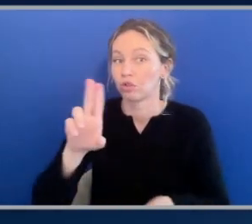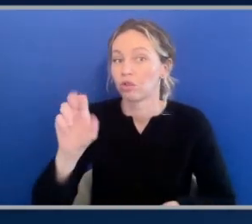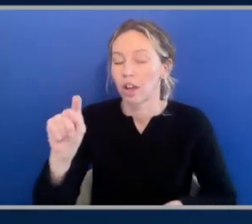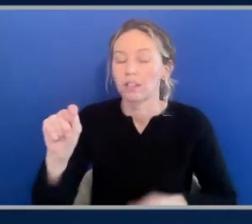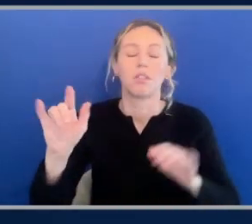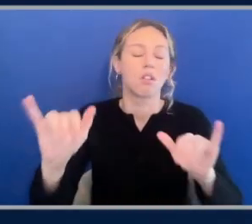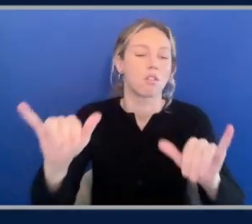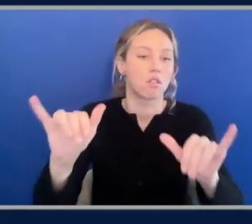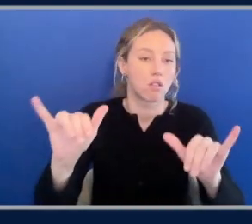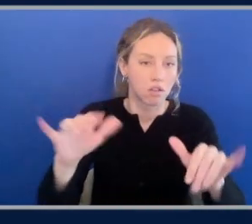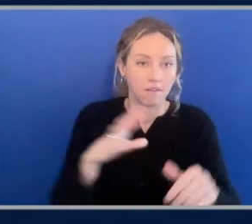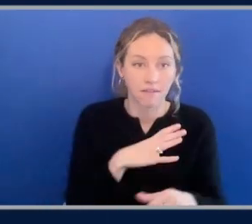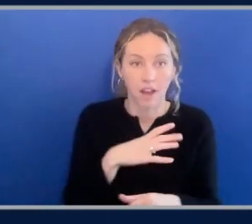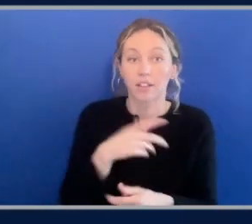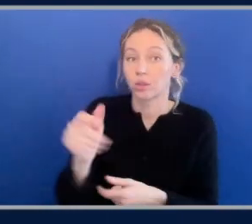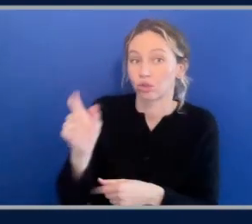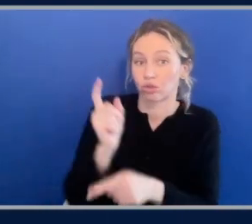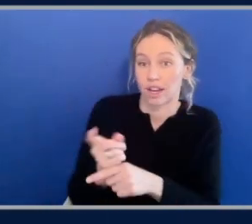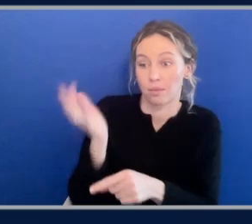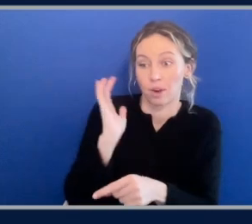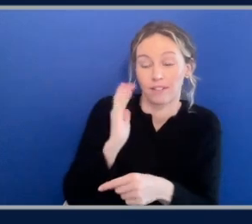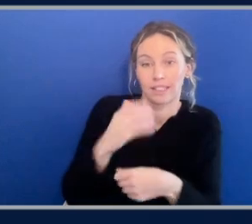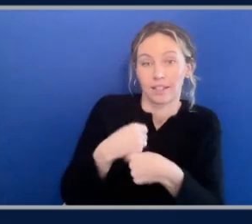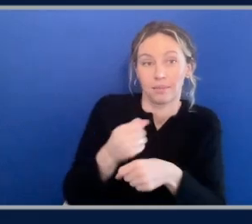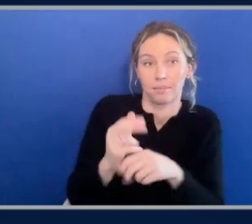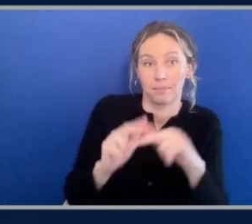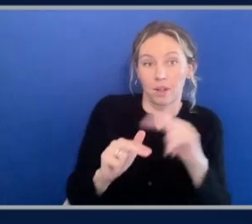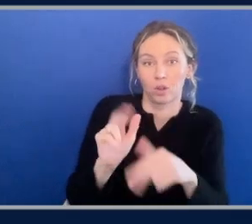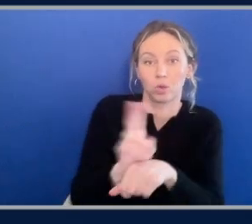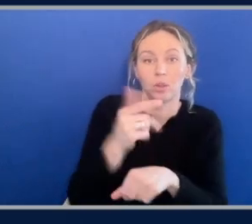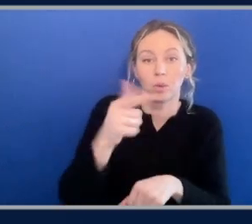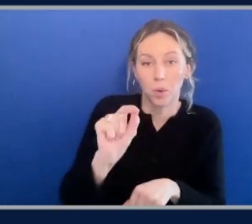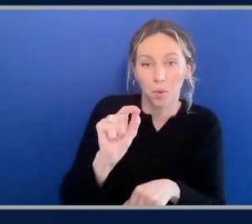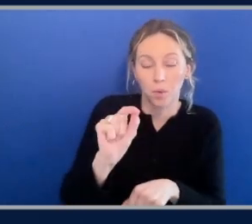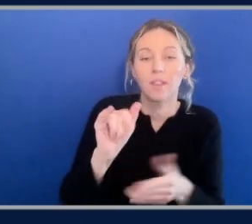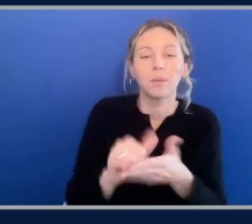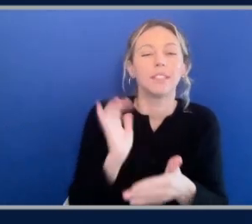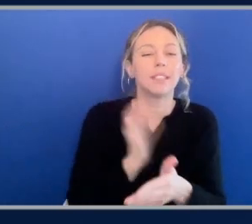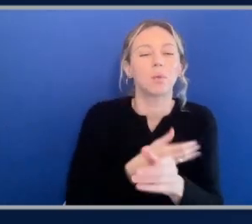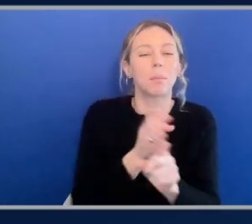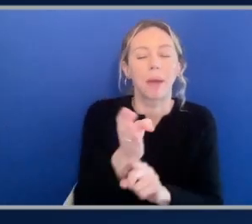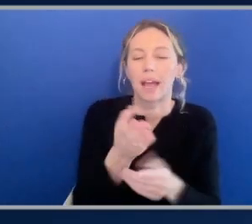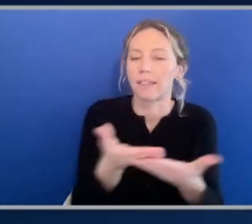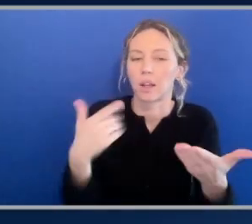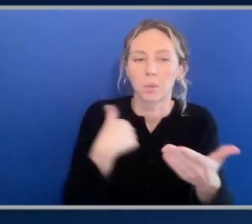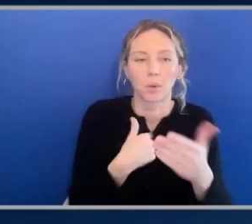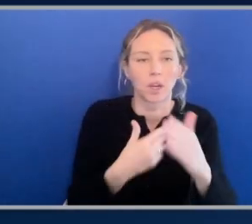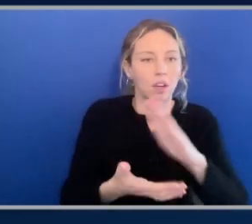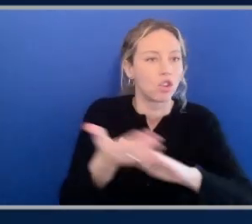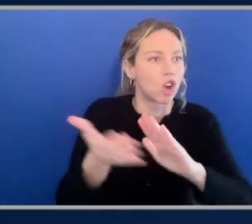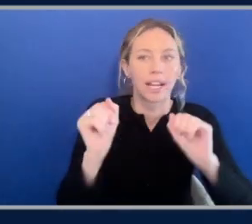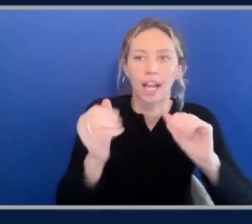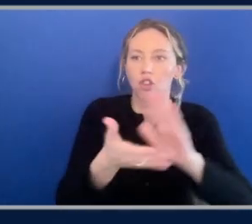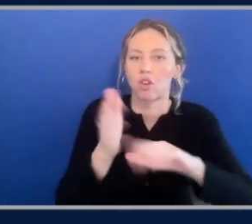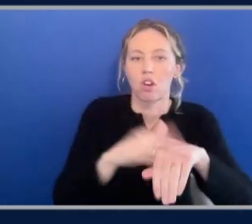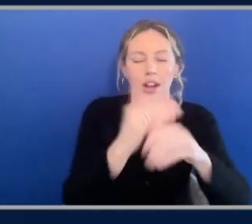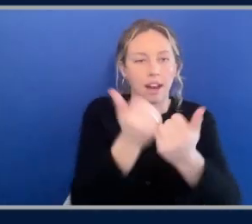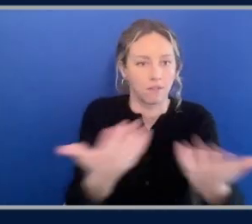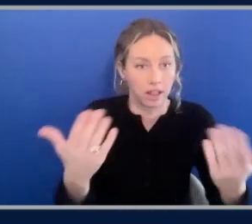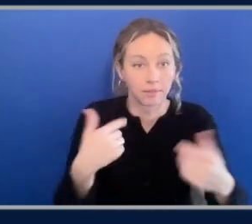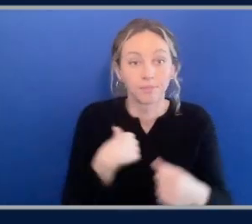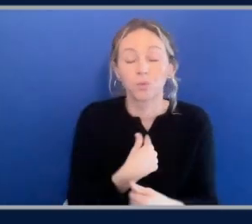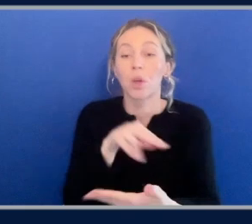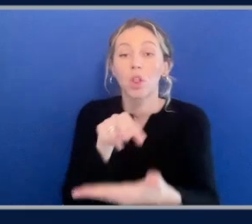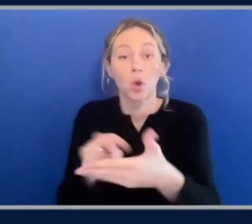So previously it had been built in Go, and it was a version of our kind of our main agent from everywhere, and it kind of can run everywhere. And in this case, what we looked at